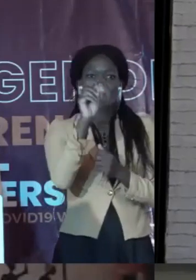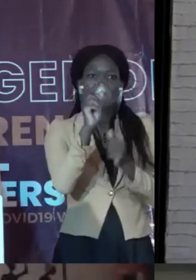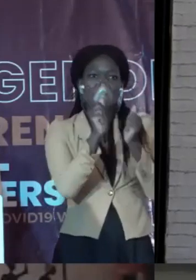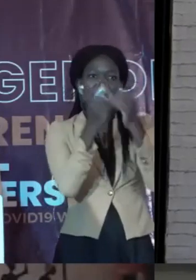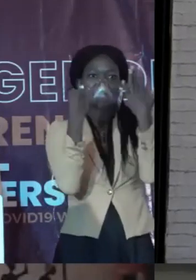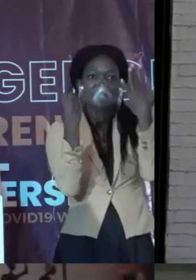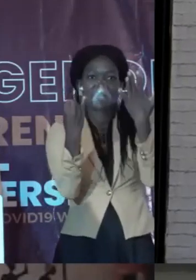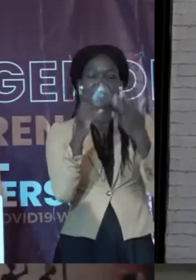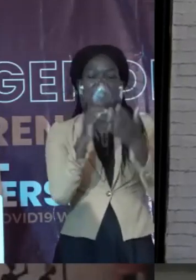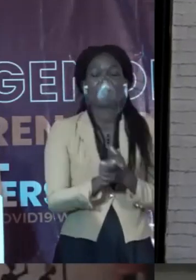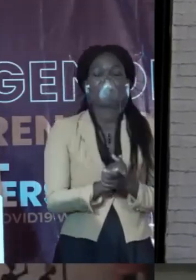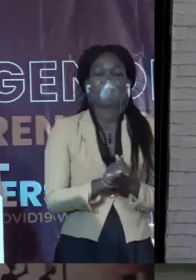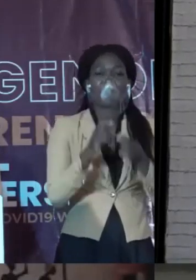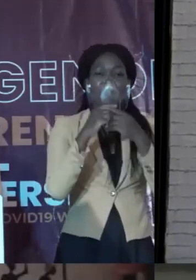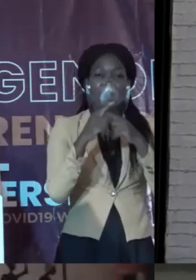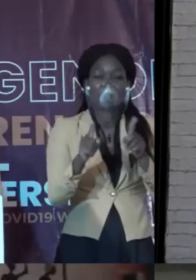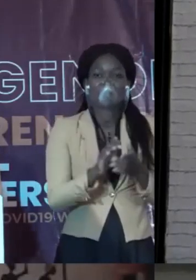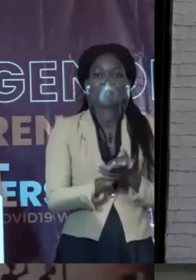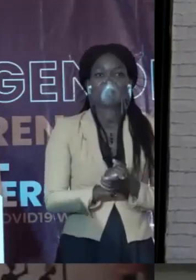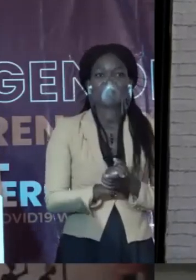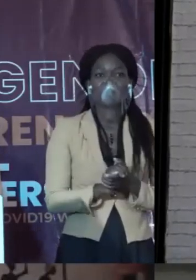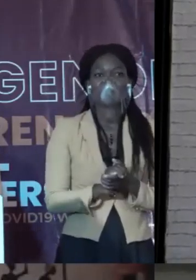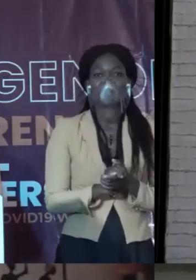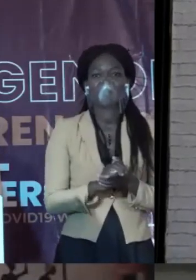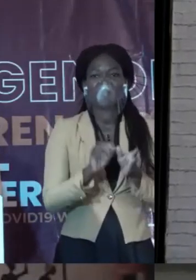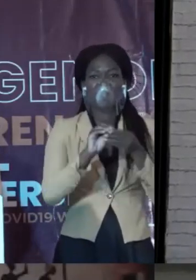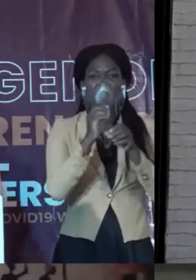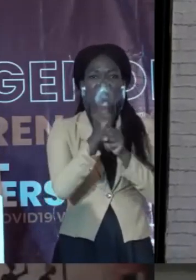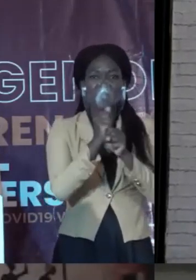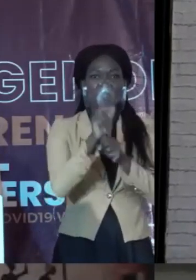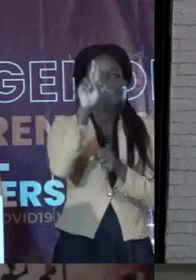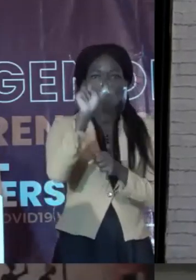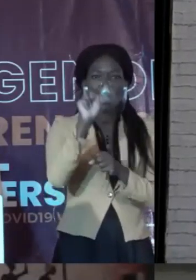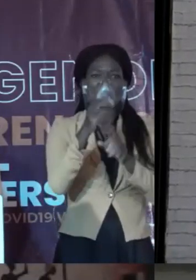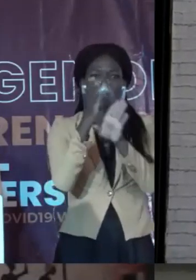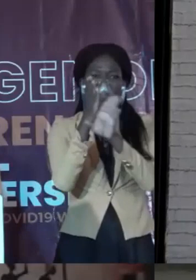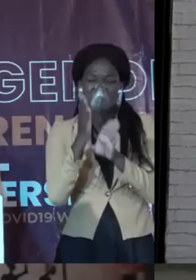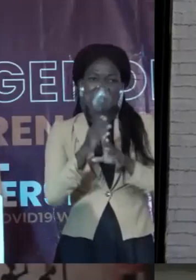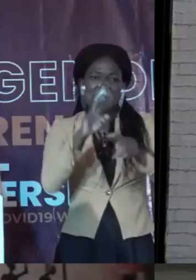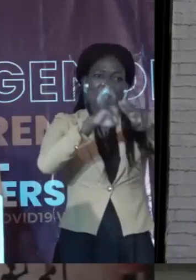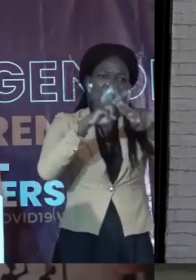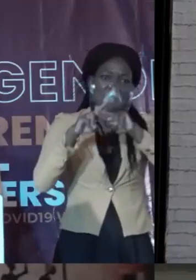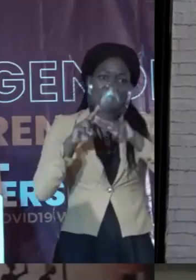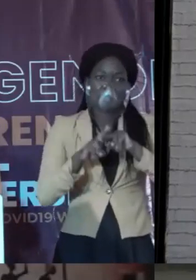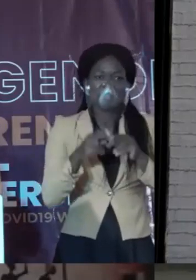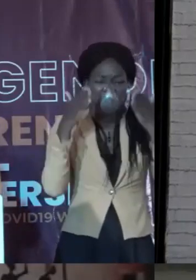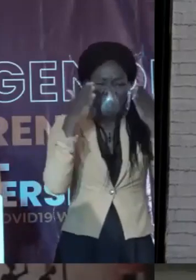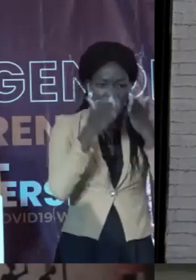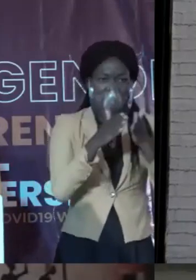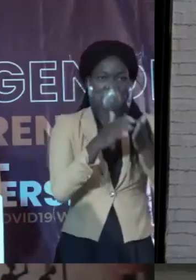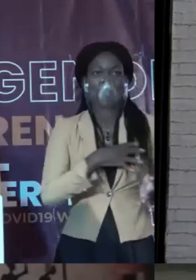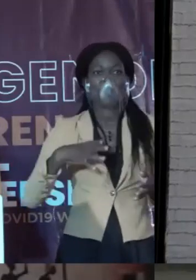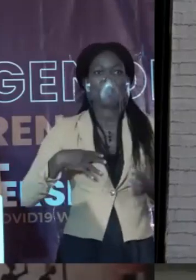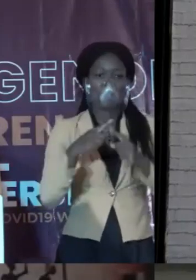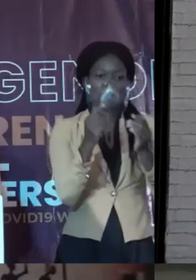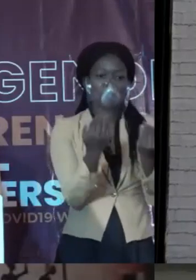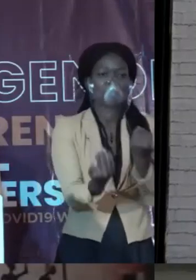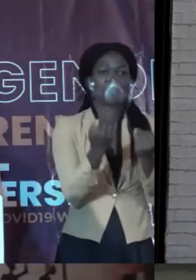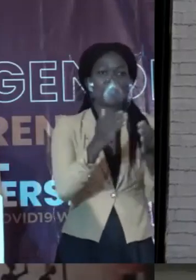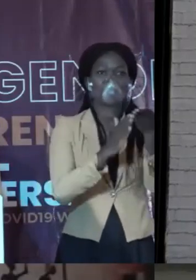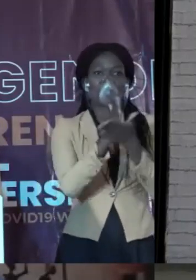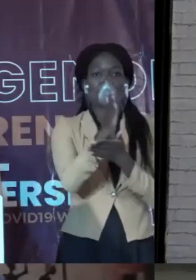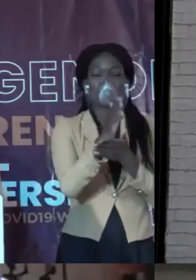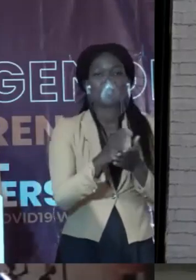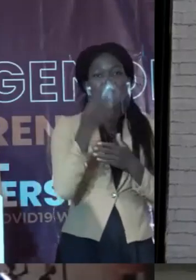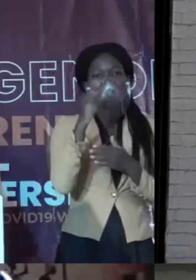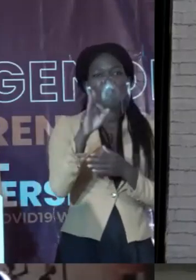has also served in the United Nations in various roles, focusing on women and children's rights